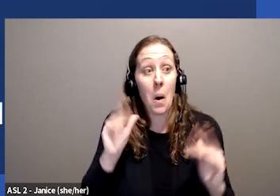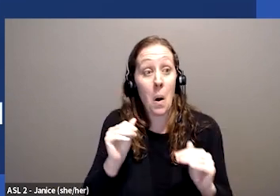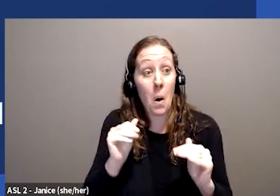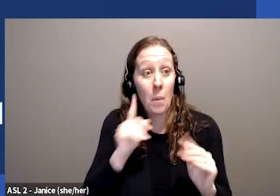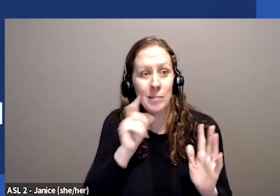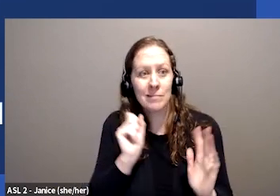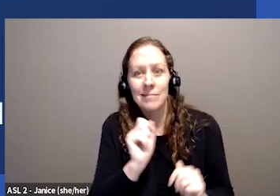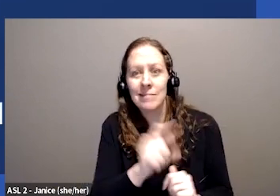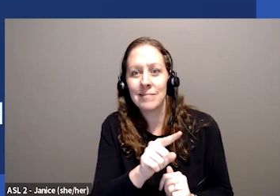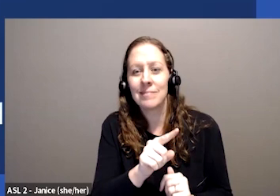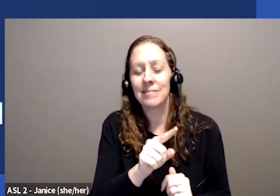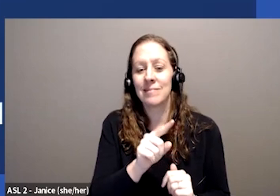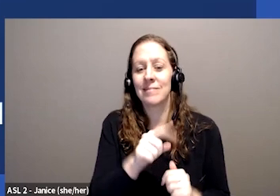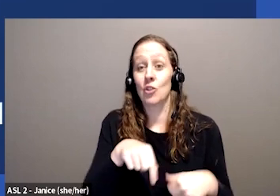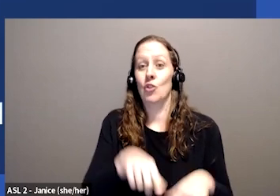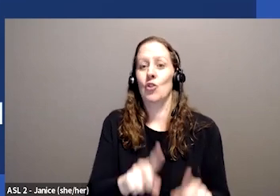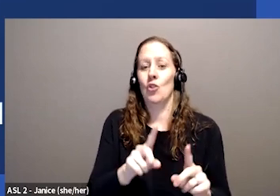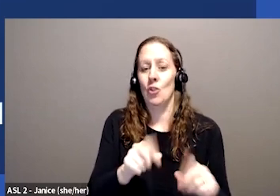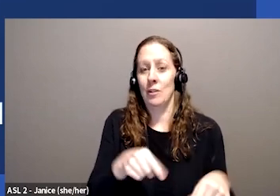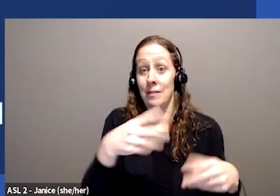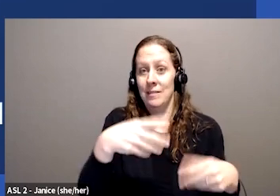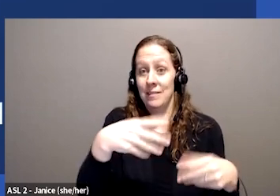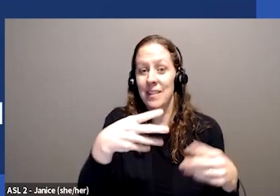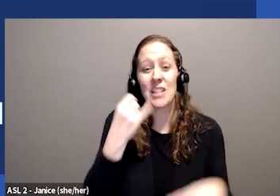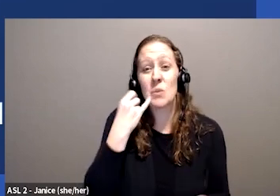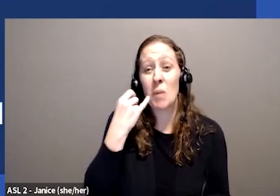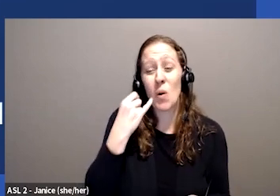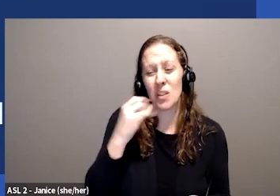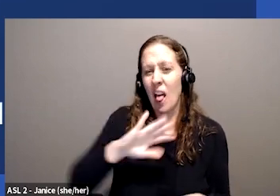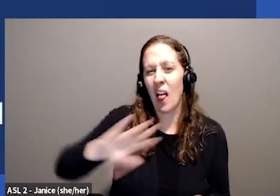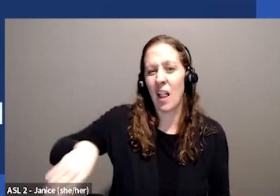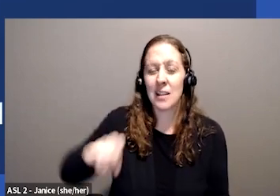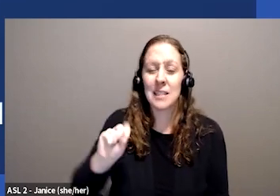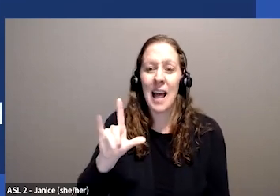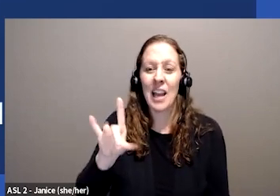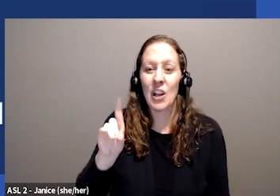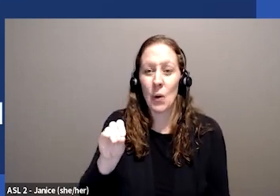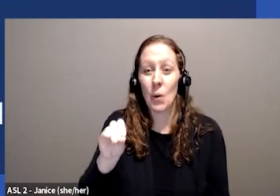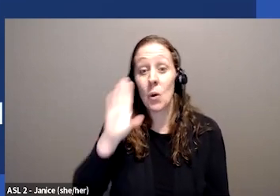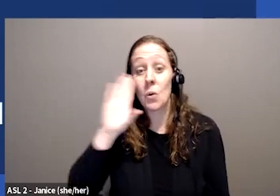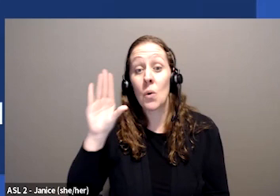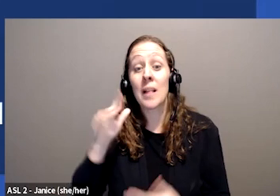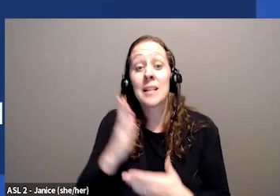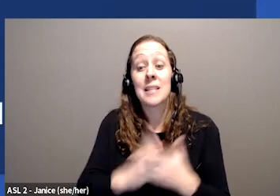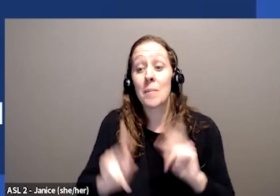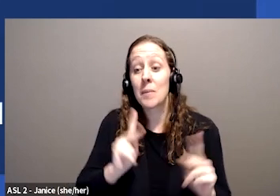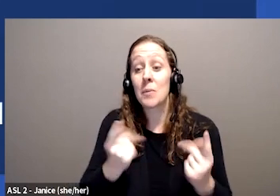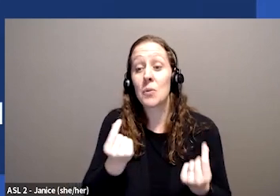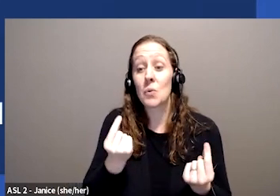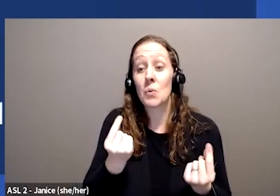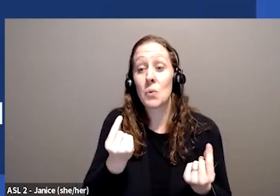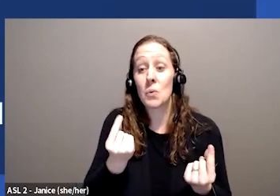emerge. And if you don't want to access Slido, that's totally fine. I know some folks are typing in their answers